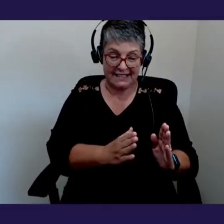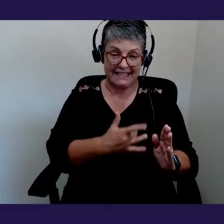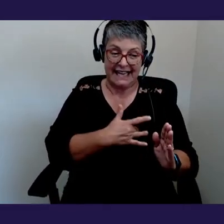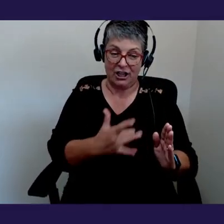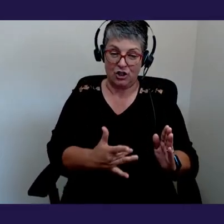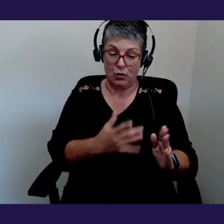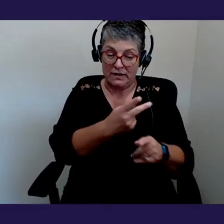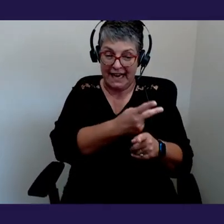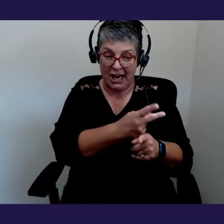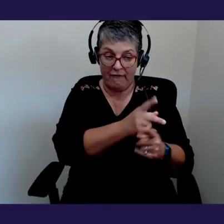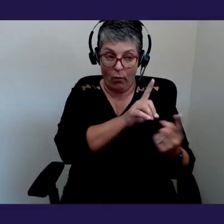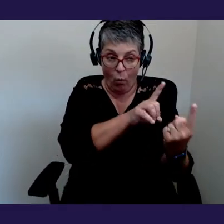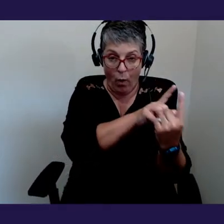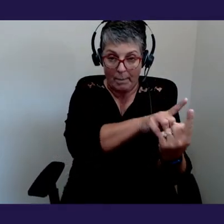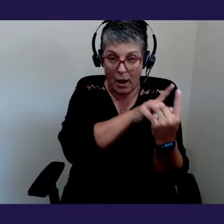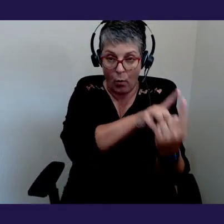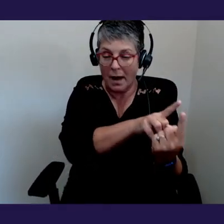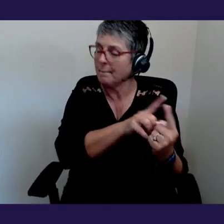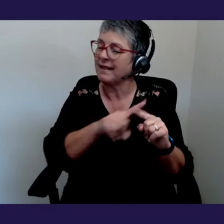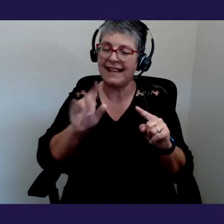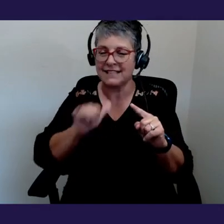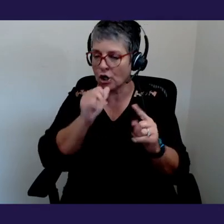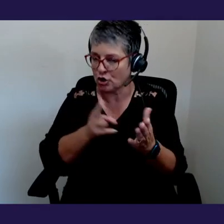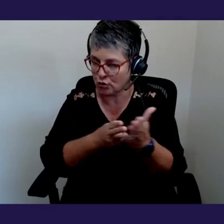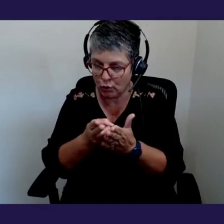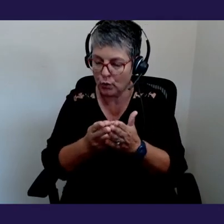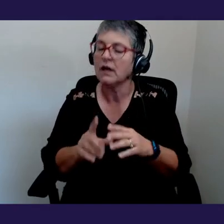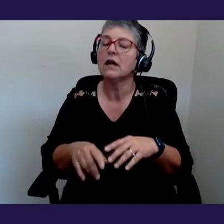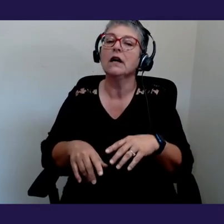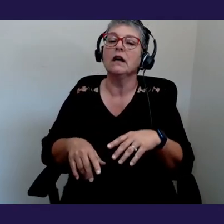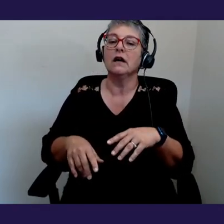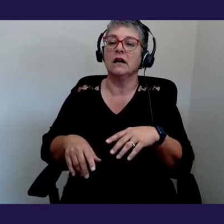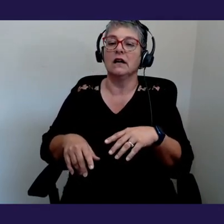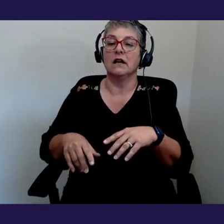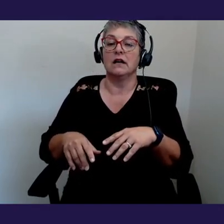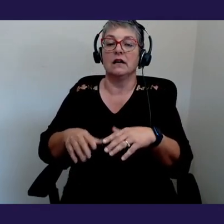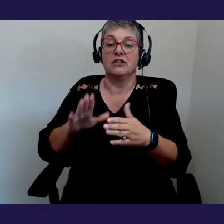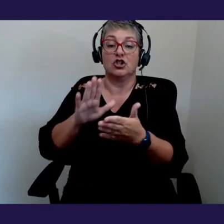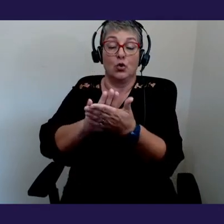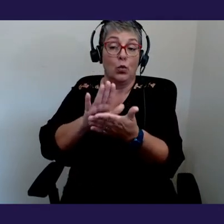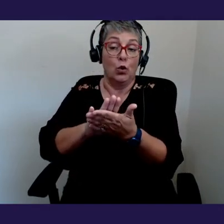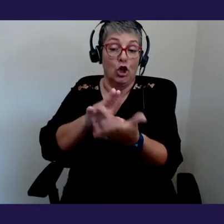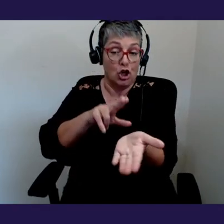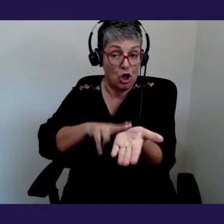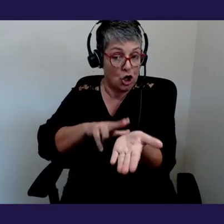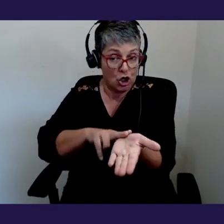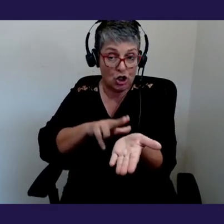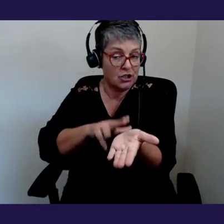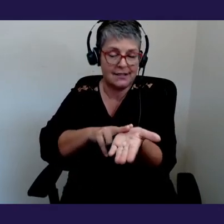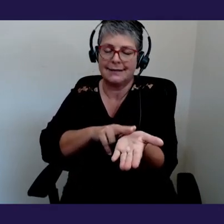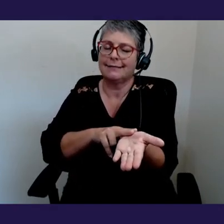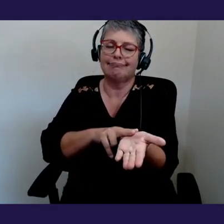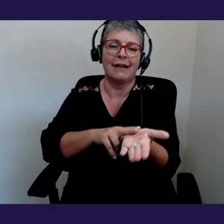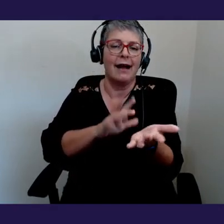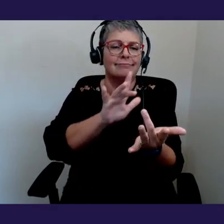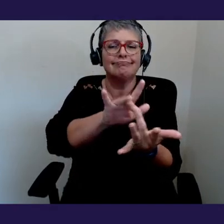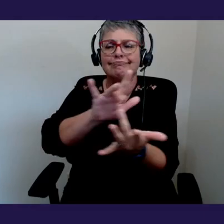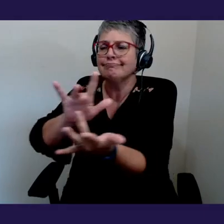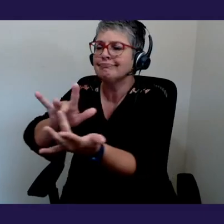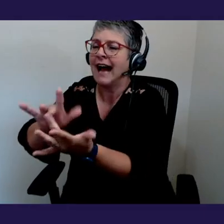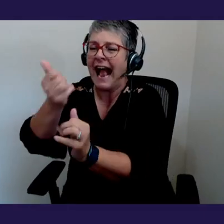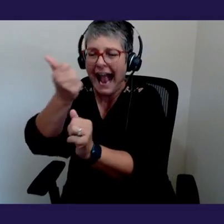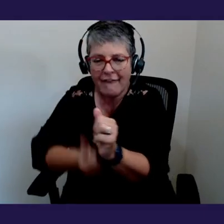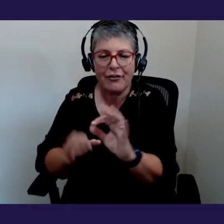you have nurses who are running school health programs and they are reaching every child and every family in that school routinely. You have nurses